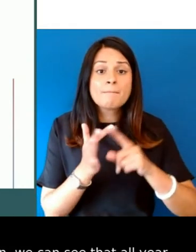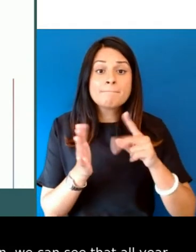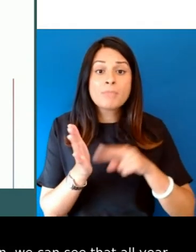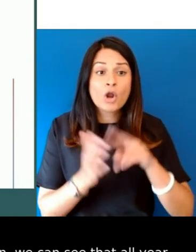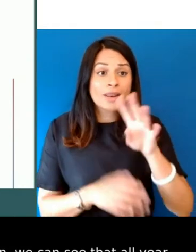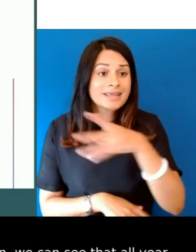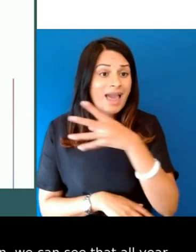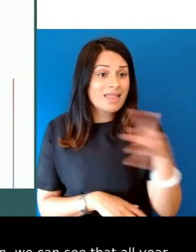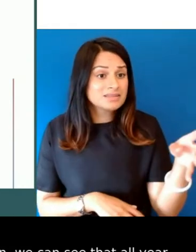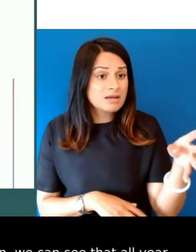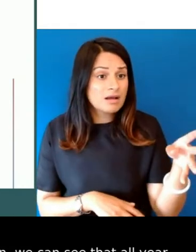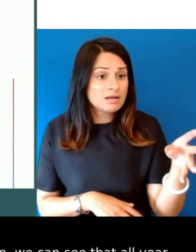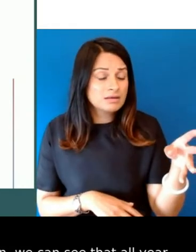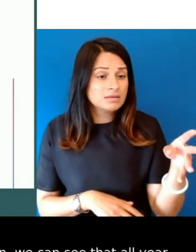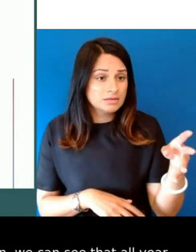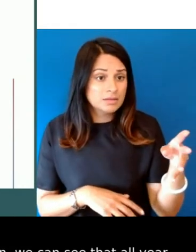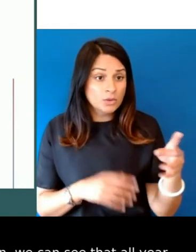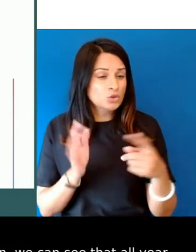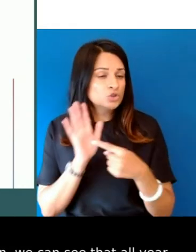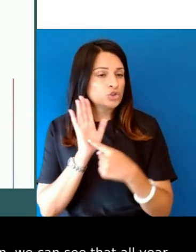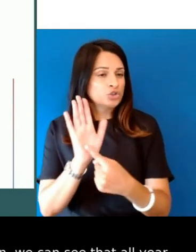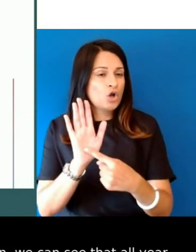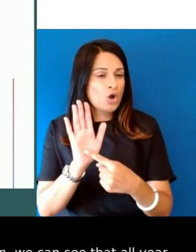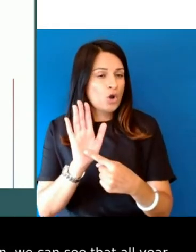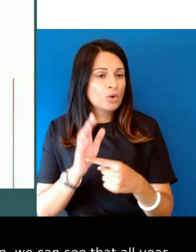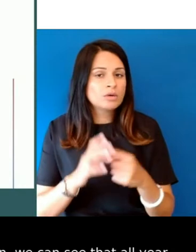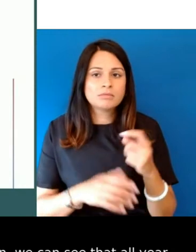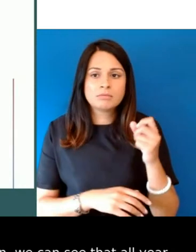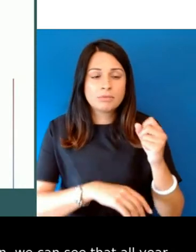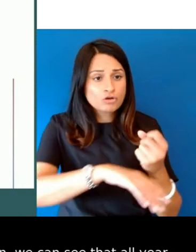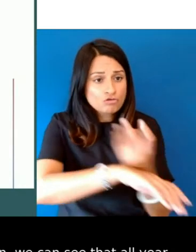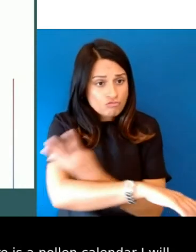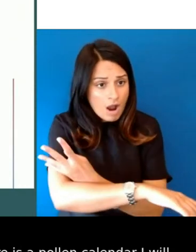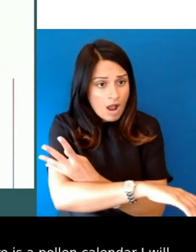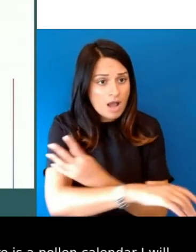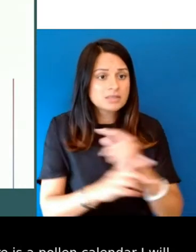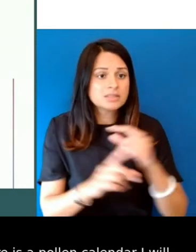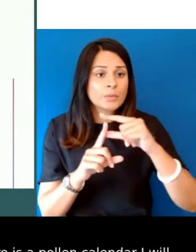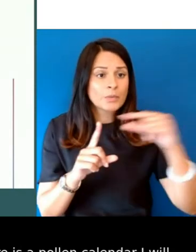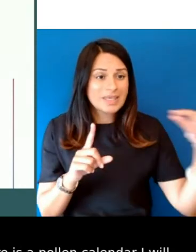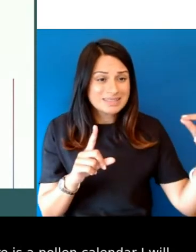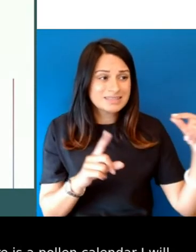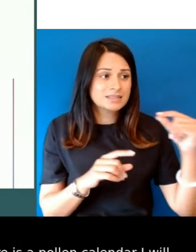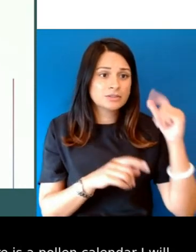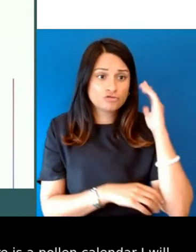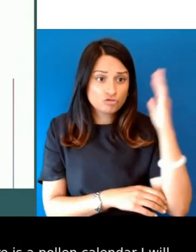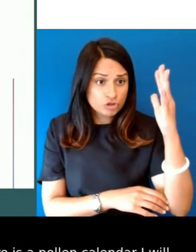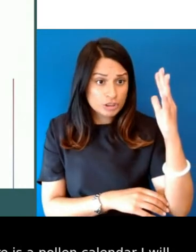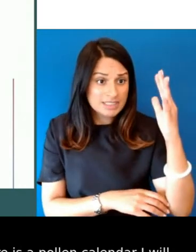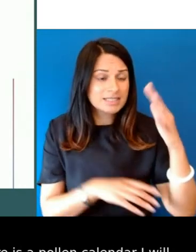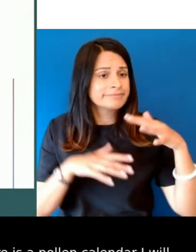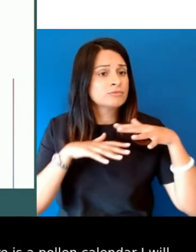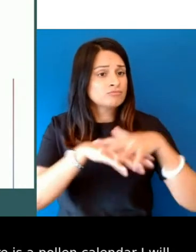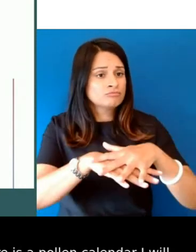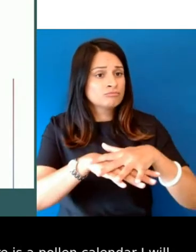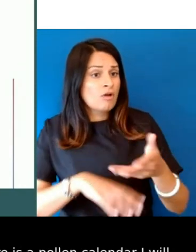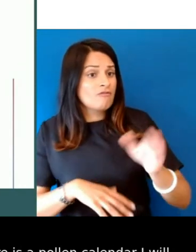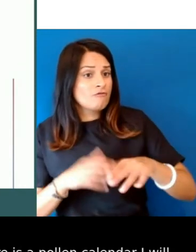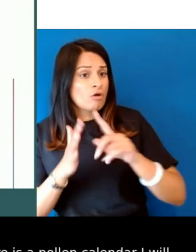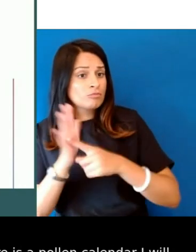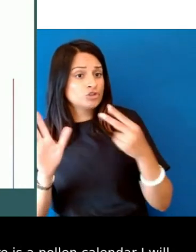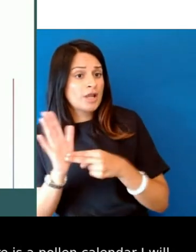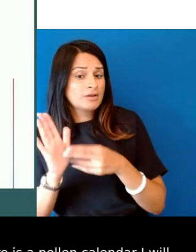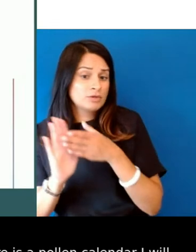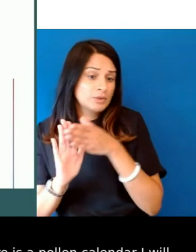a little while but the grass the trees and the weeds all sort of cross over right through really from january through to the end of the